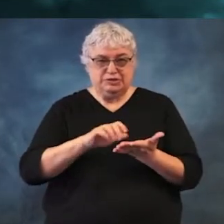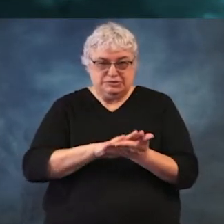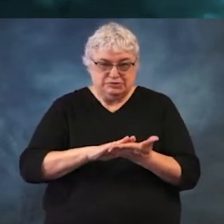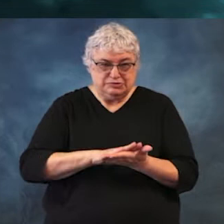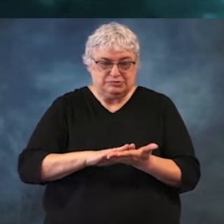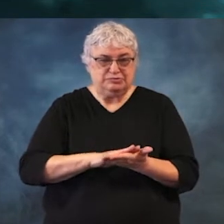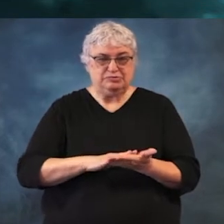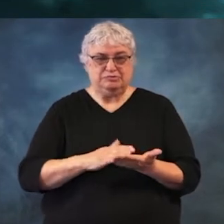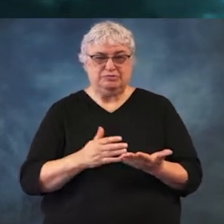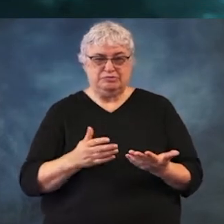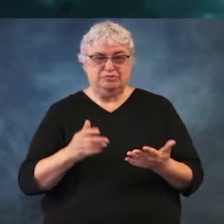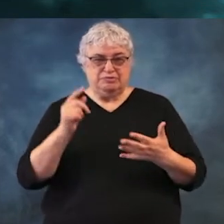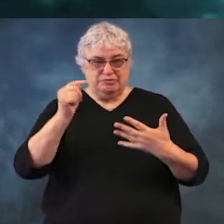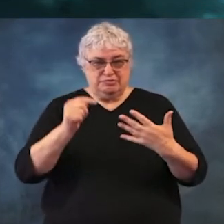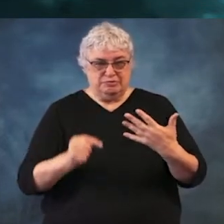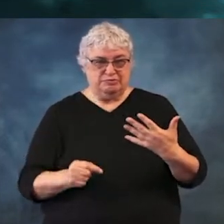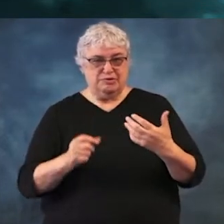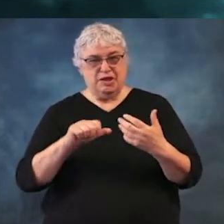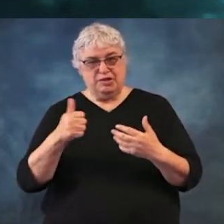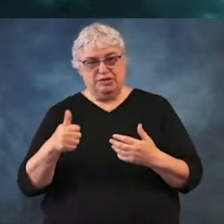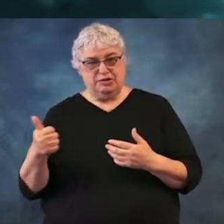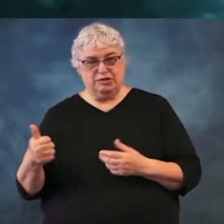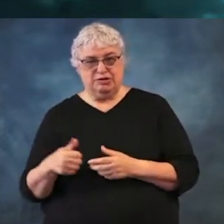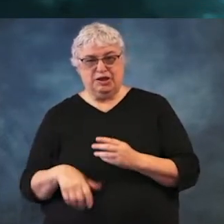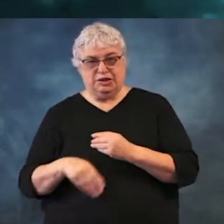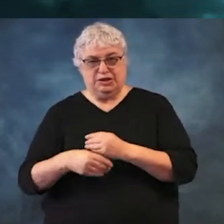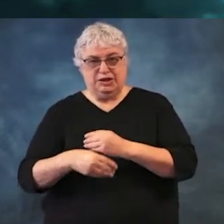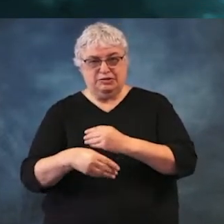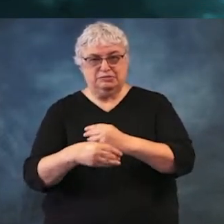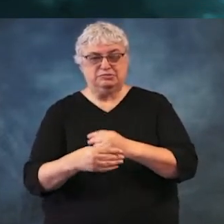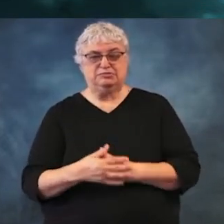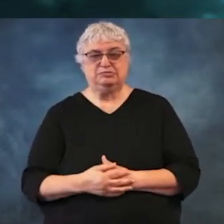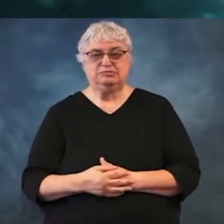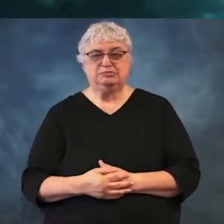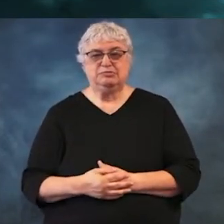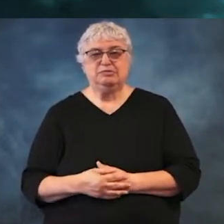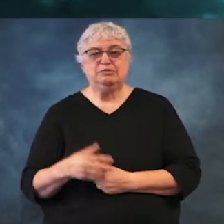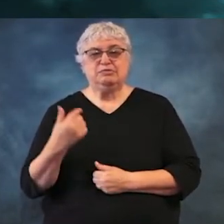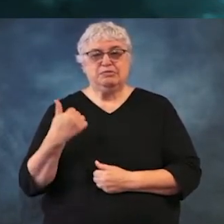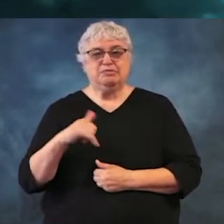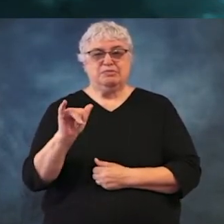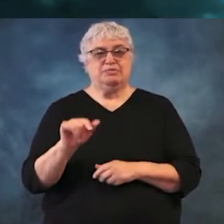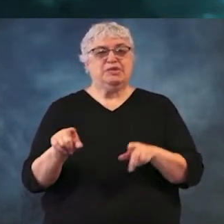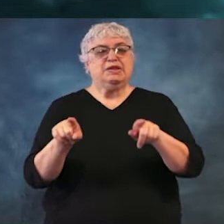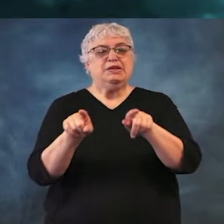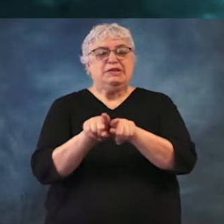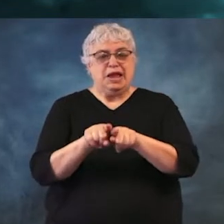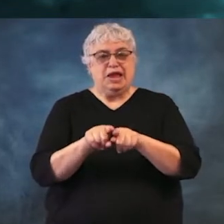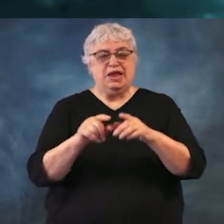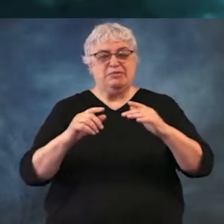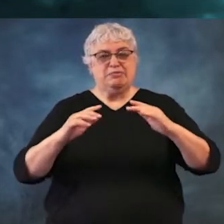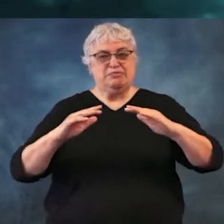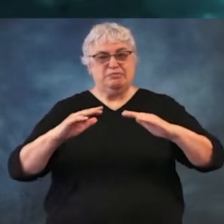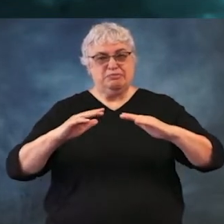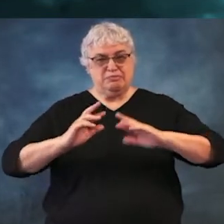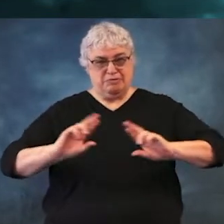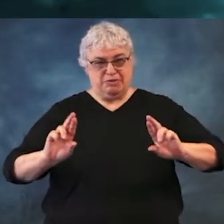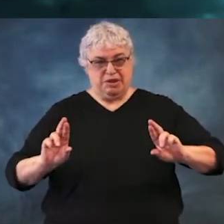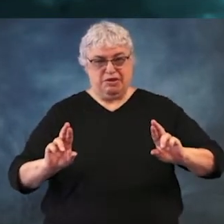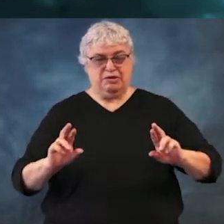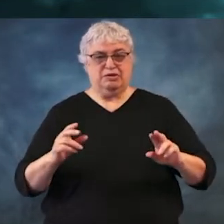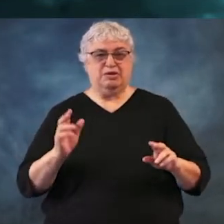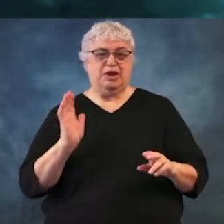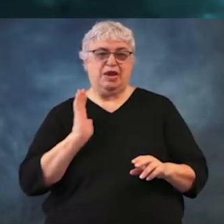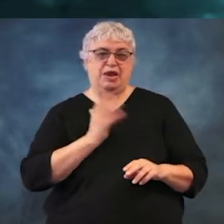sanitizer and things like that. But as overall, we're still just as prepared as we normally would be with all of